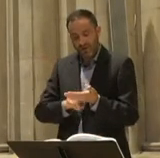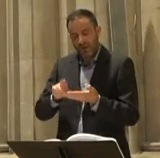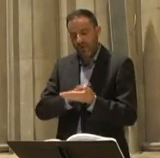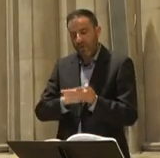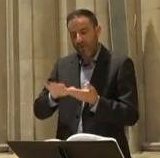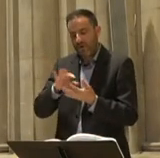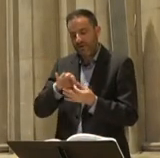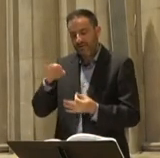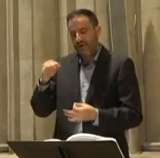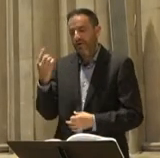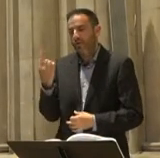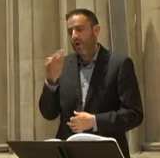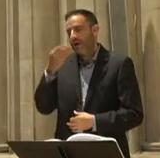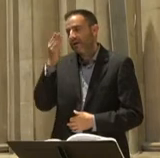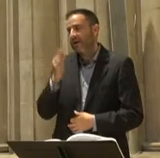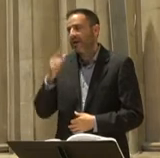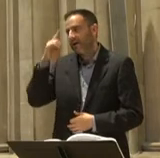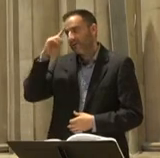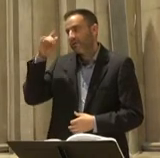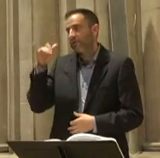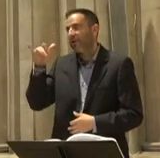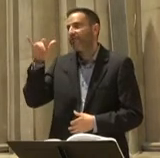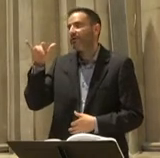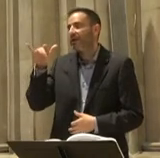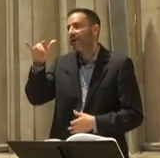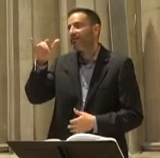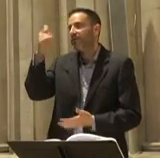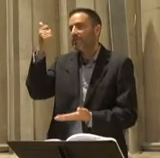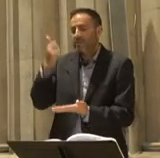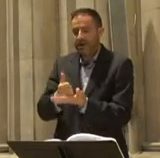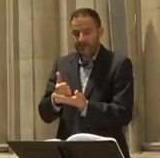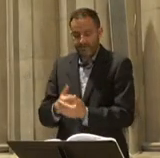Spirit, one God, forever and ever.